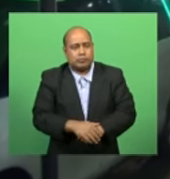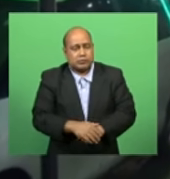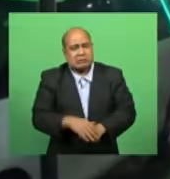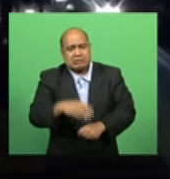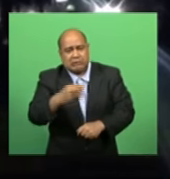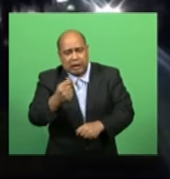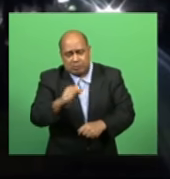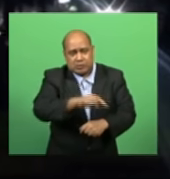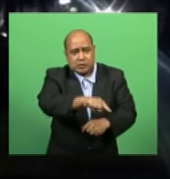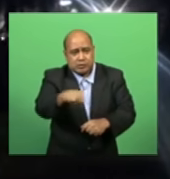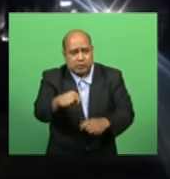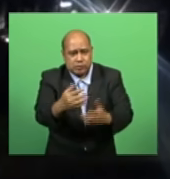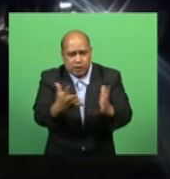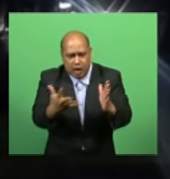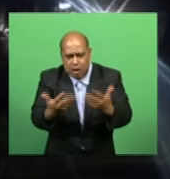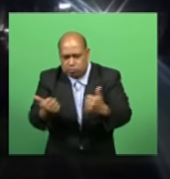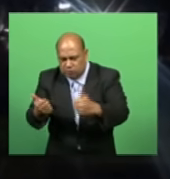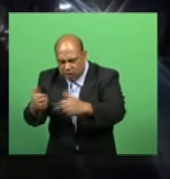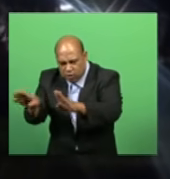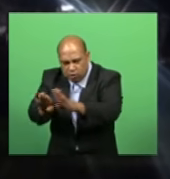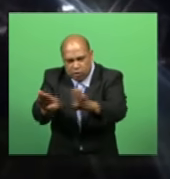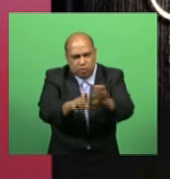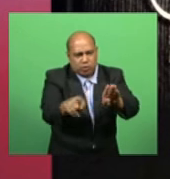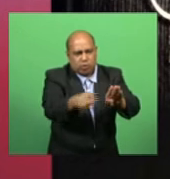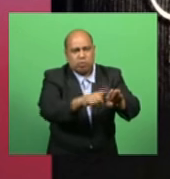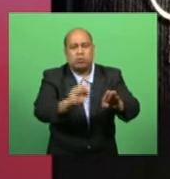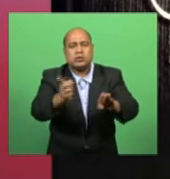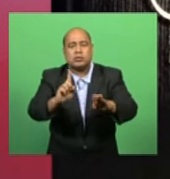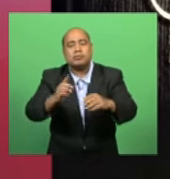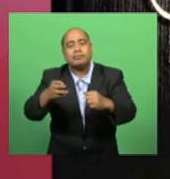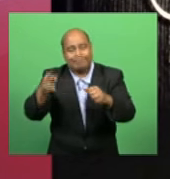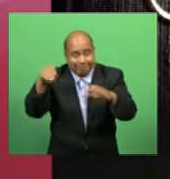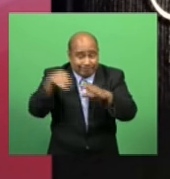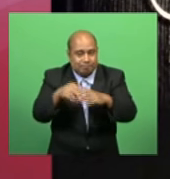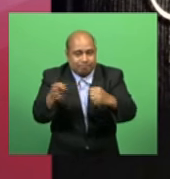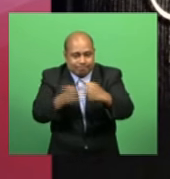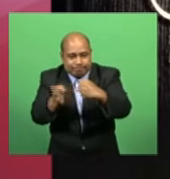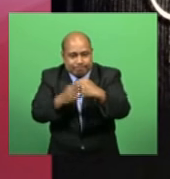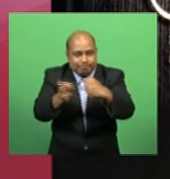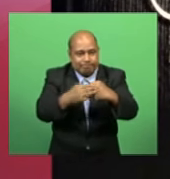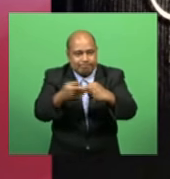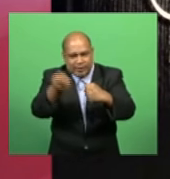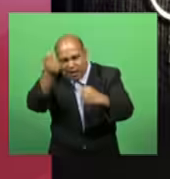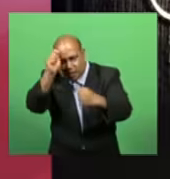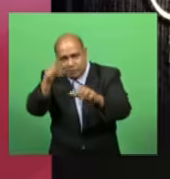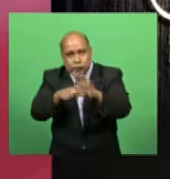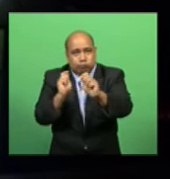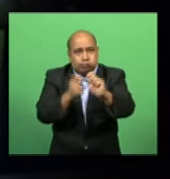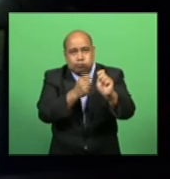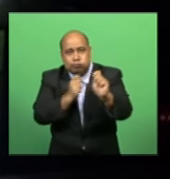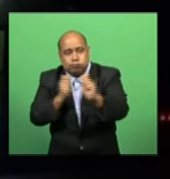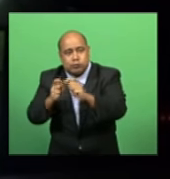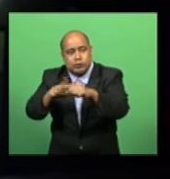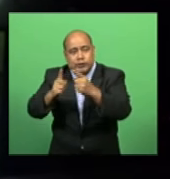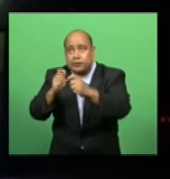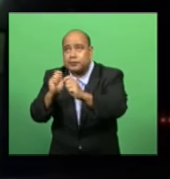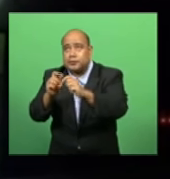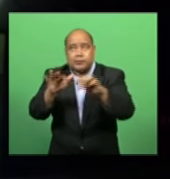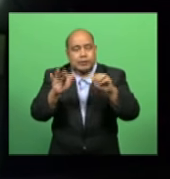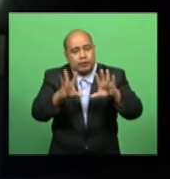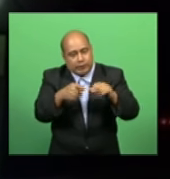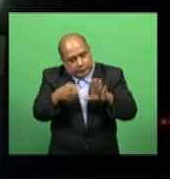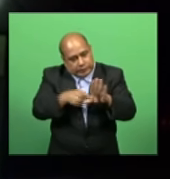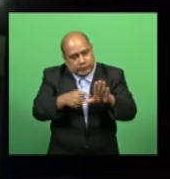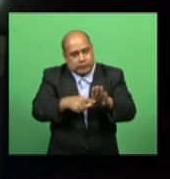shutdown period to give their clubs a facelift. We've taken this opportunity also to do some renovation and some little bit of upkeep of our